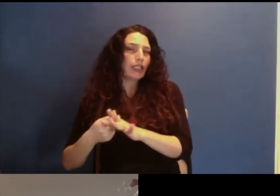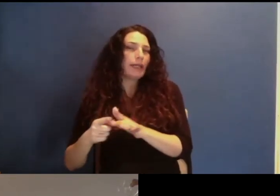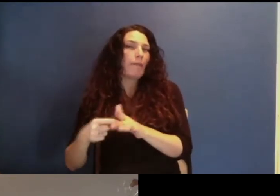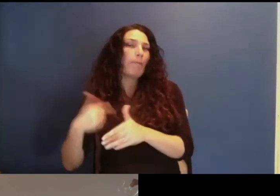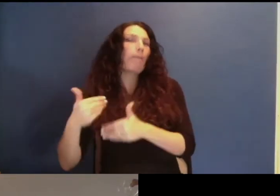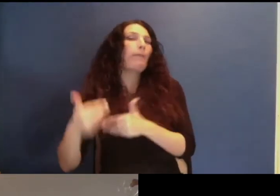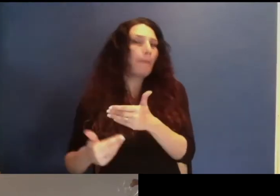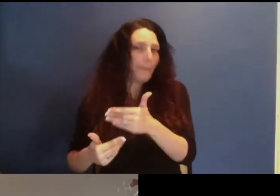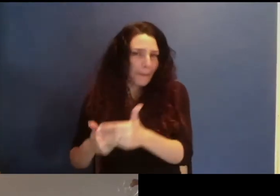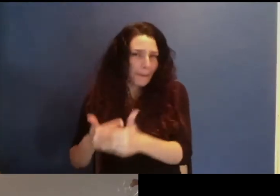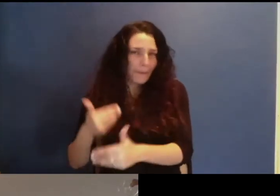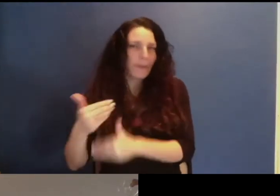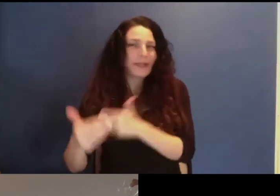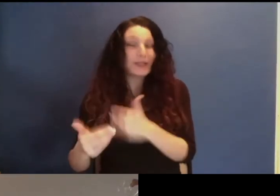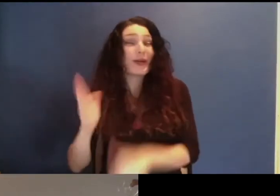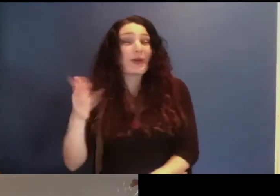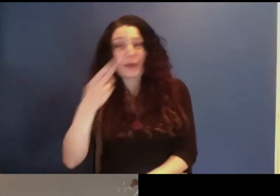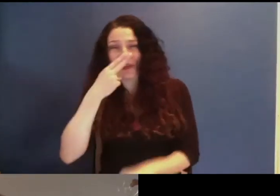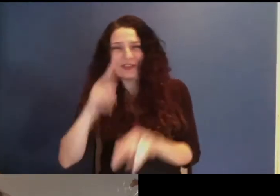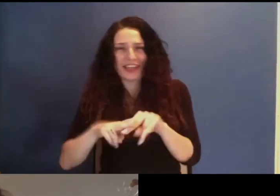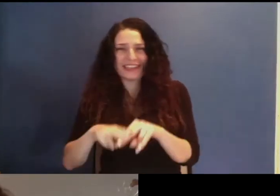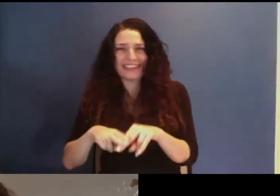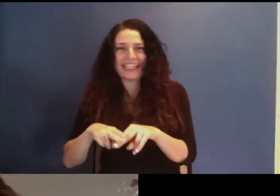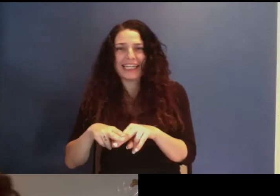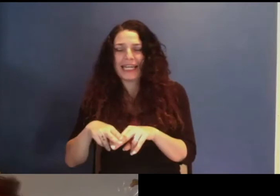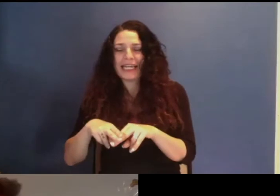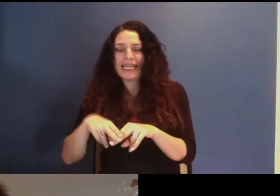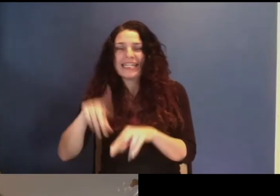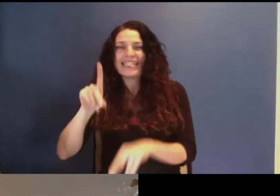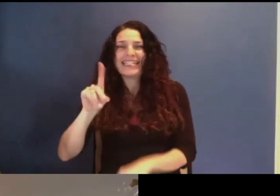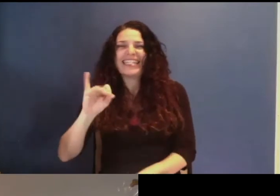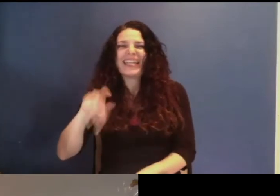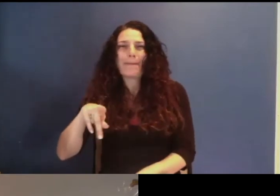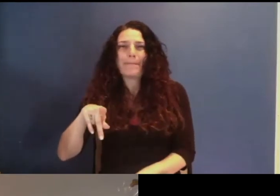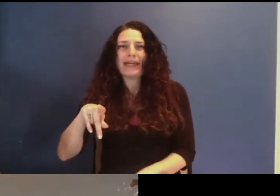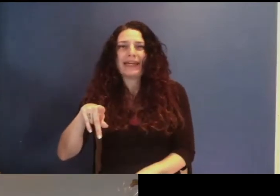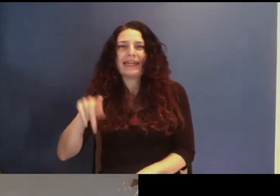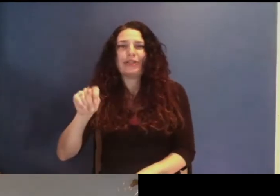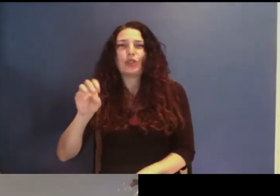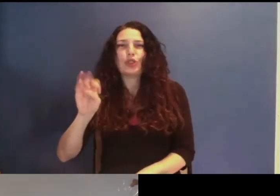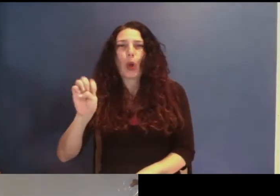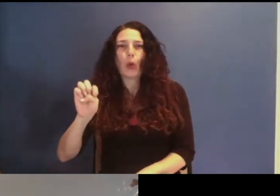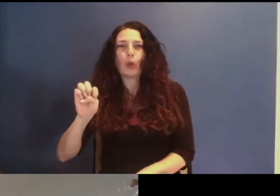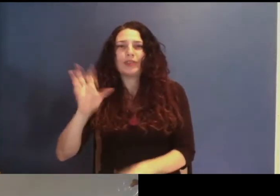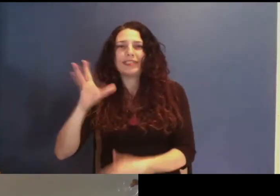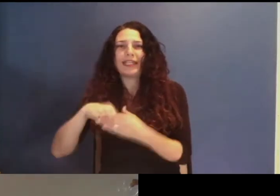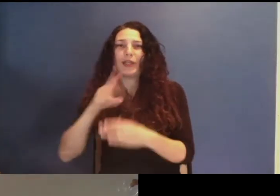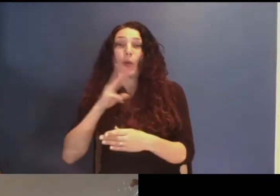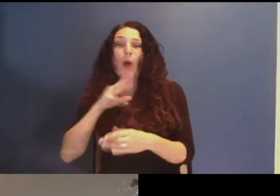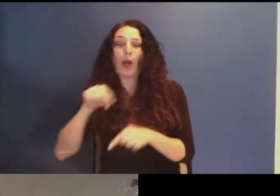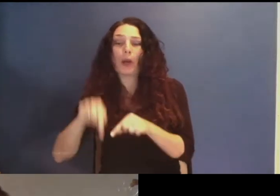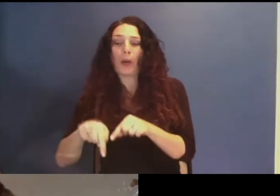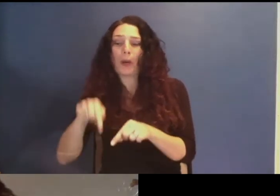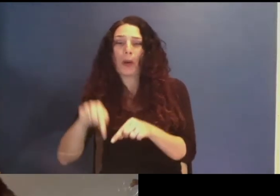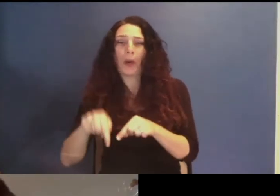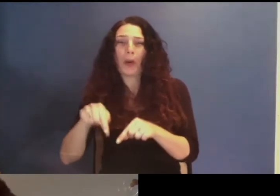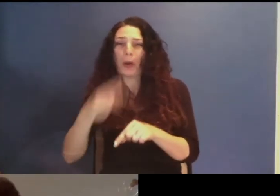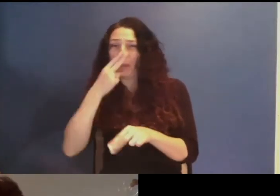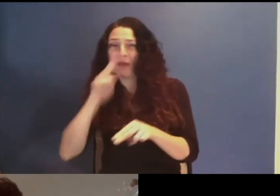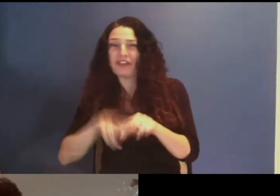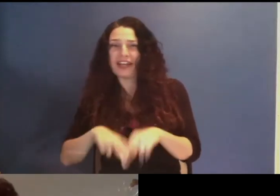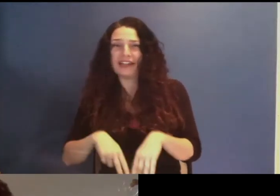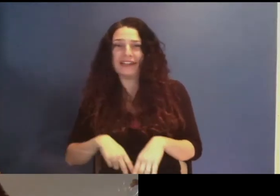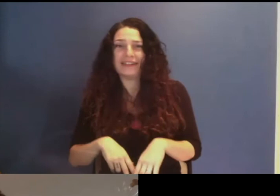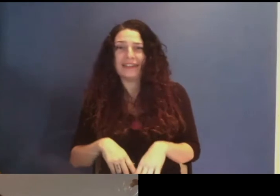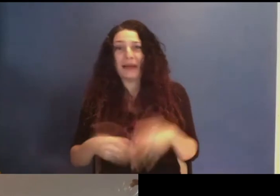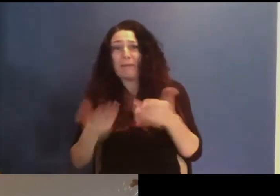Awesome. I mean, we should do it in 2025. Hopefully it's not that long, No, but